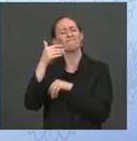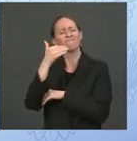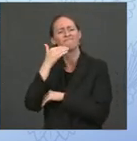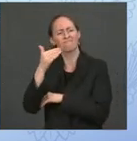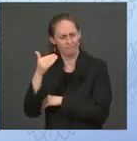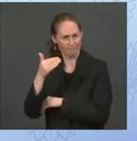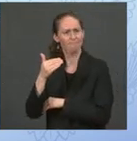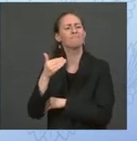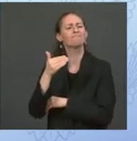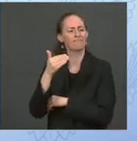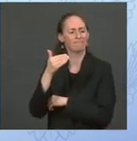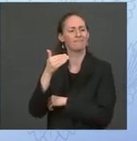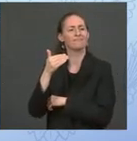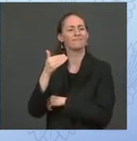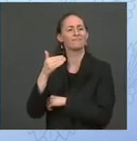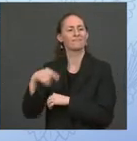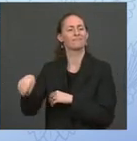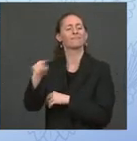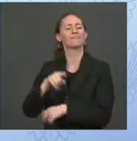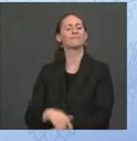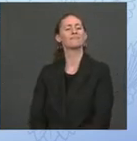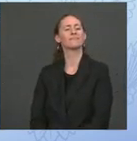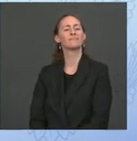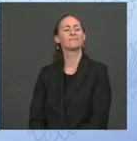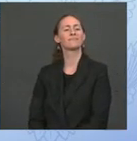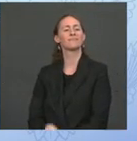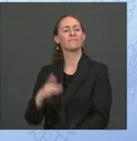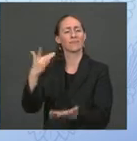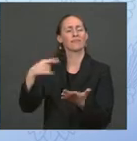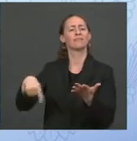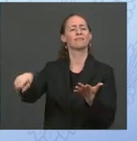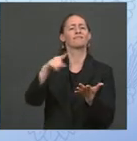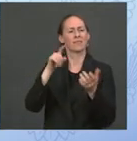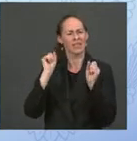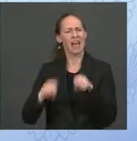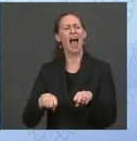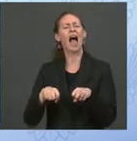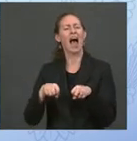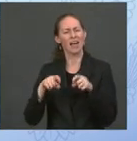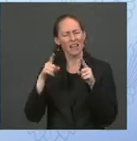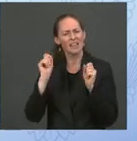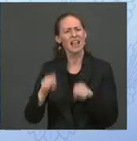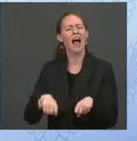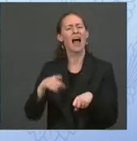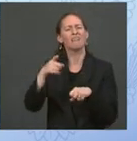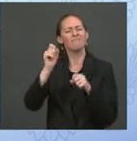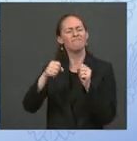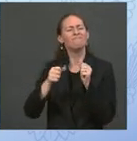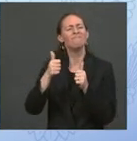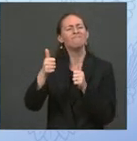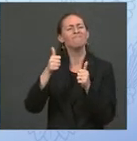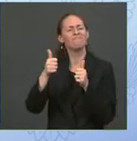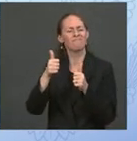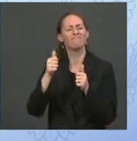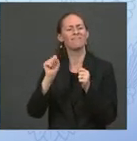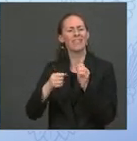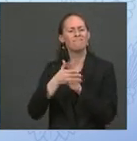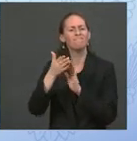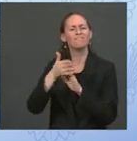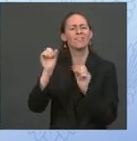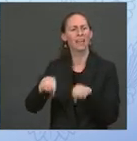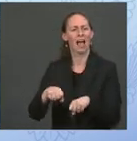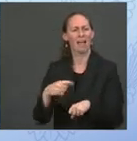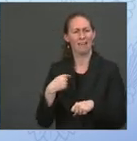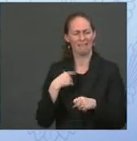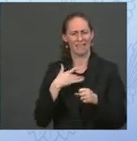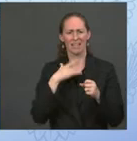themselves. And he looked at me and said, Joe, you should run. I said, but I feel strongly about all these issues, but